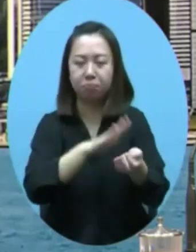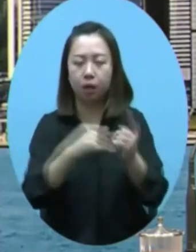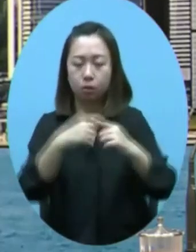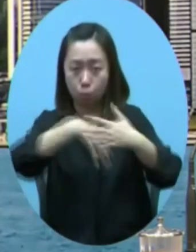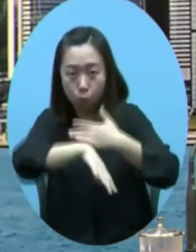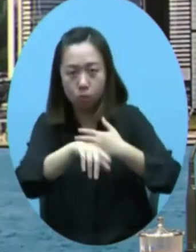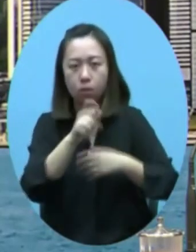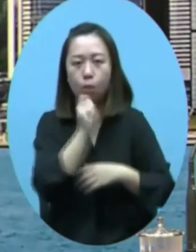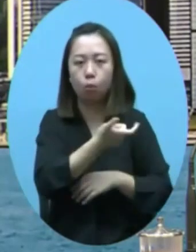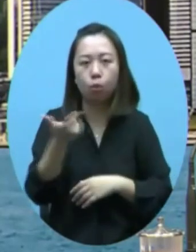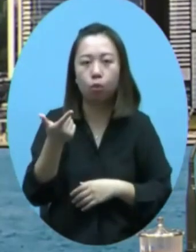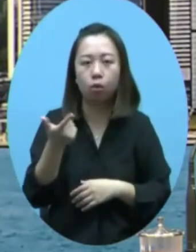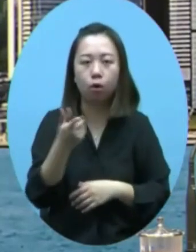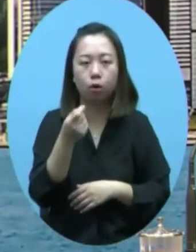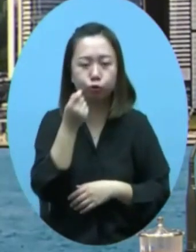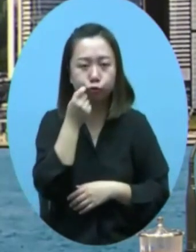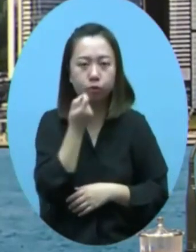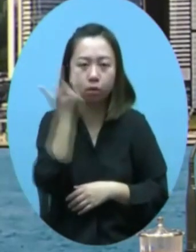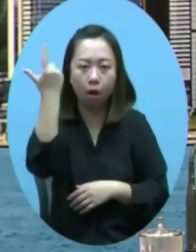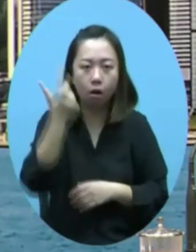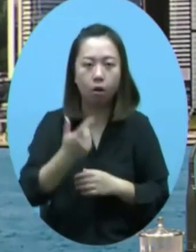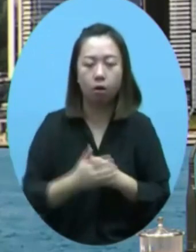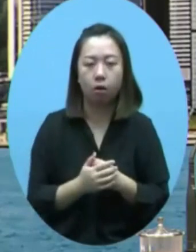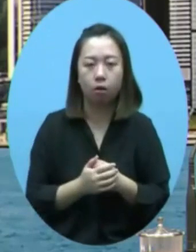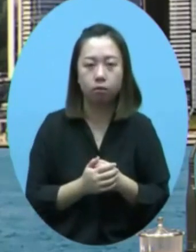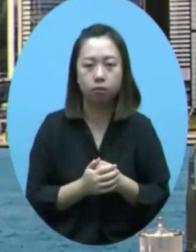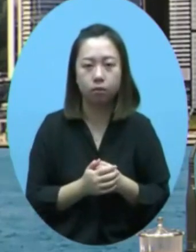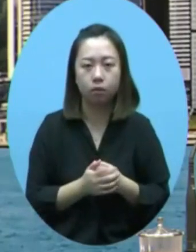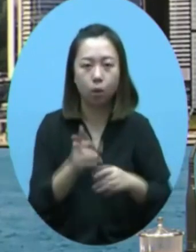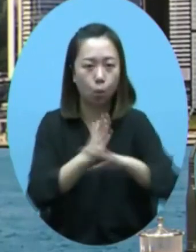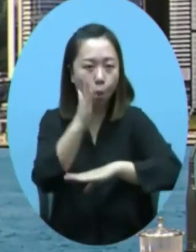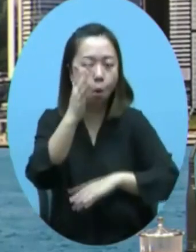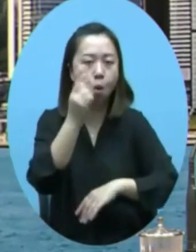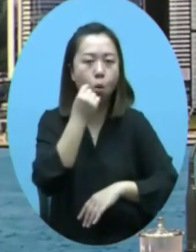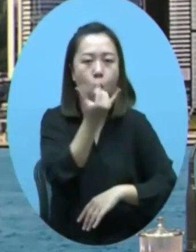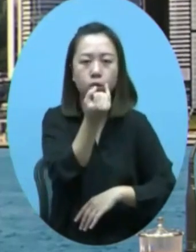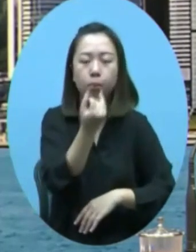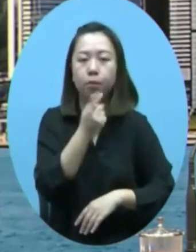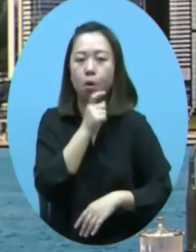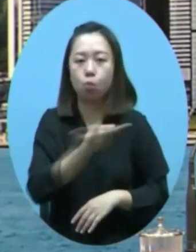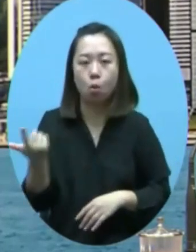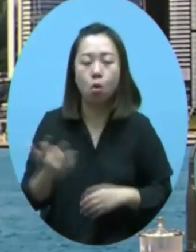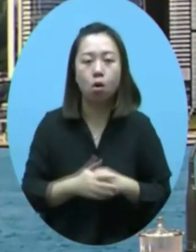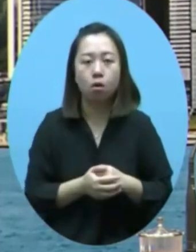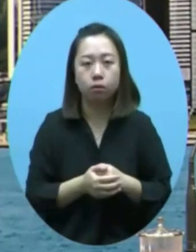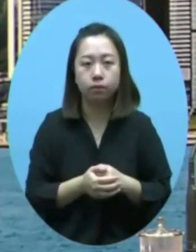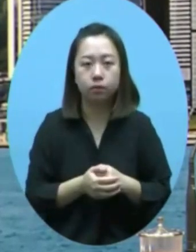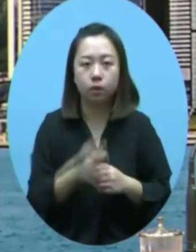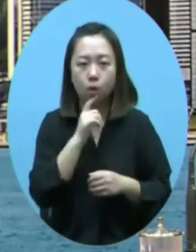well. Among these patients, many are relatively old. On average, they are aged about